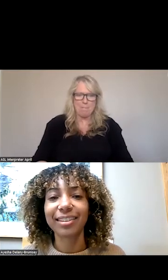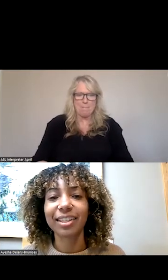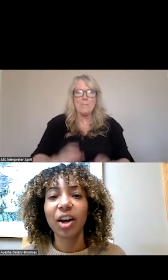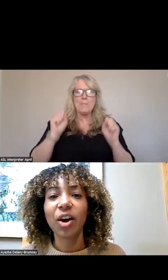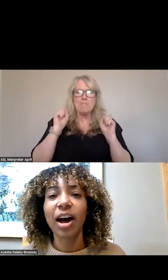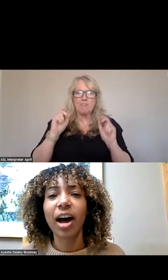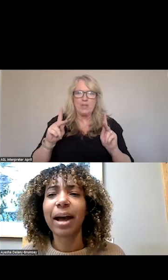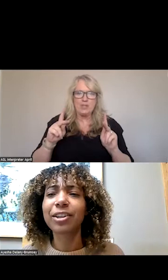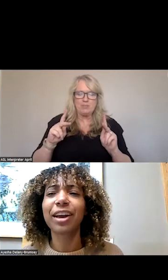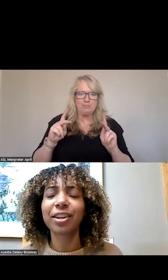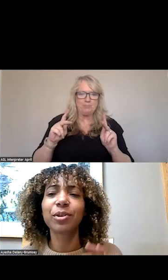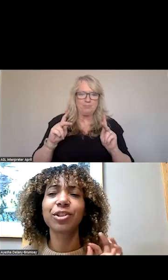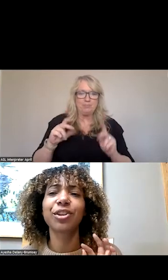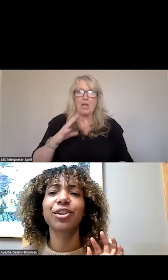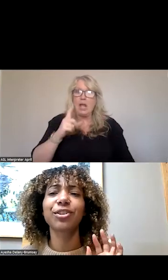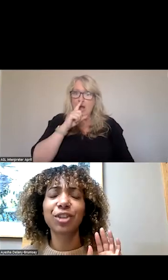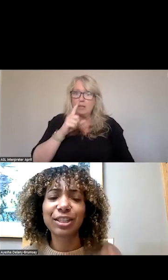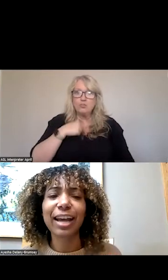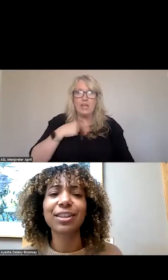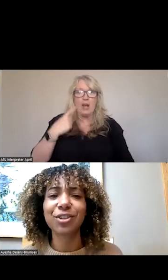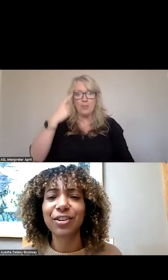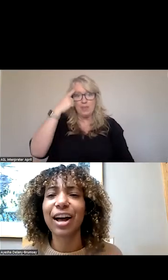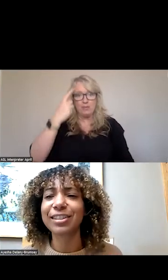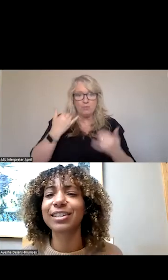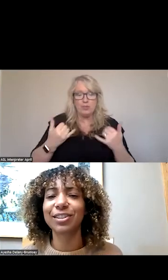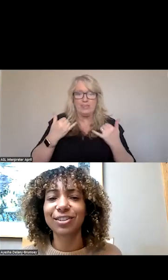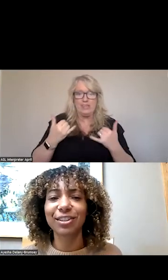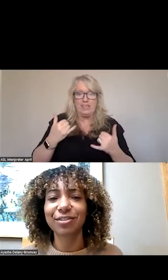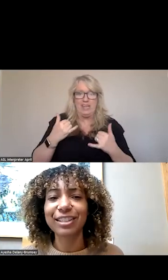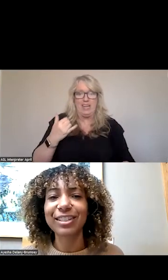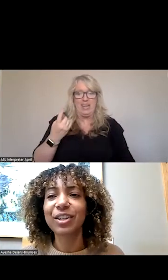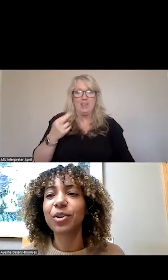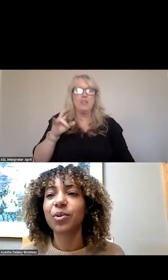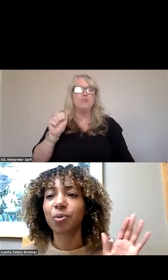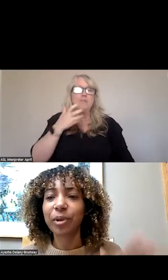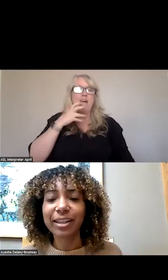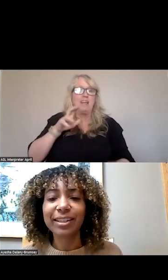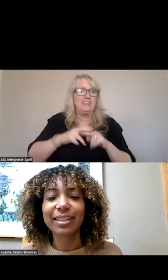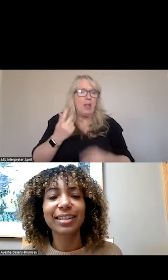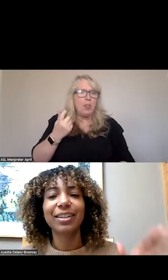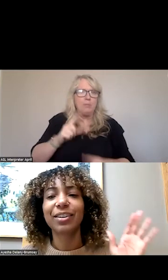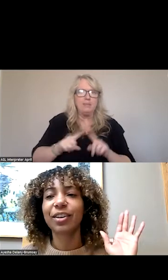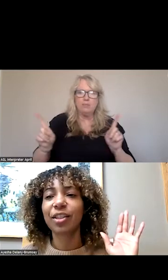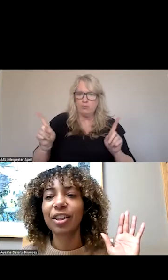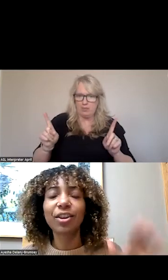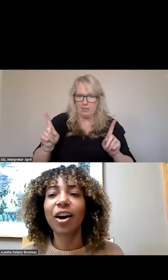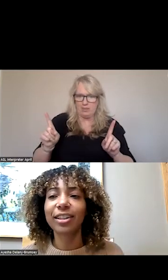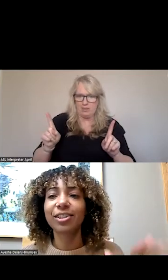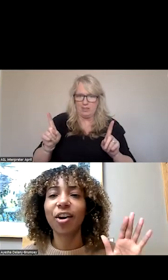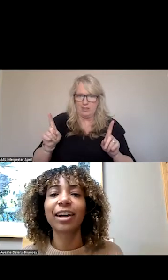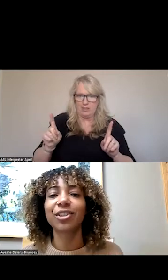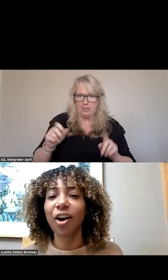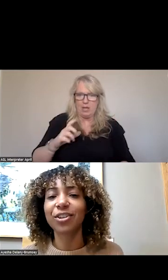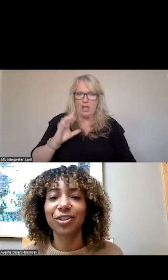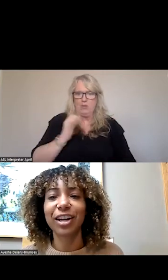Okay. Actually, I think we should, today the trivia hot seat is a little different. We, in the